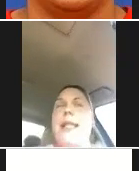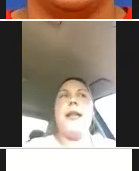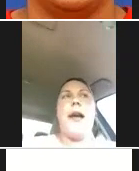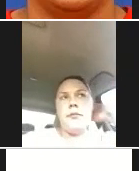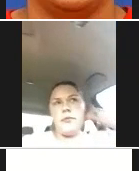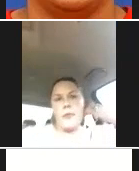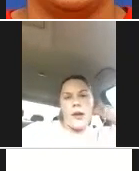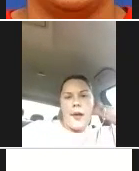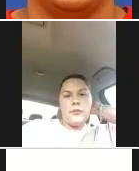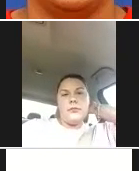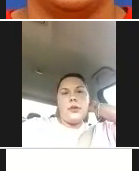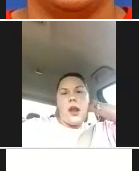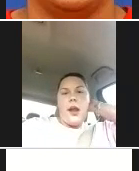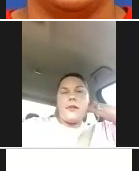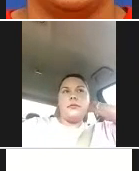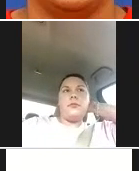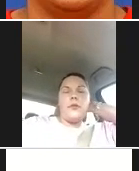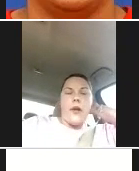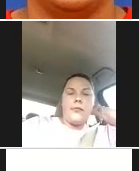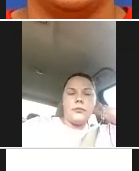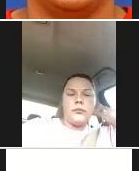Mark, I see you're unmuted, but I don't